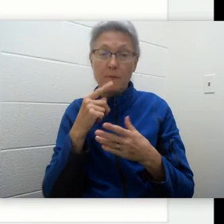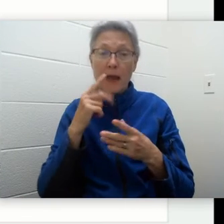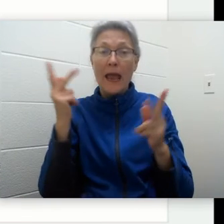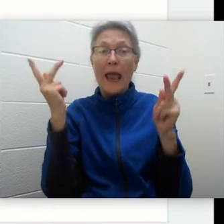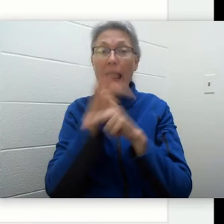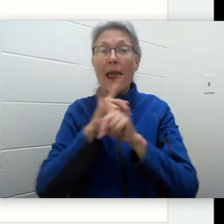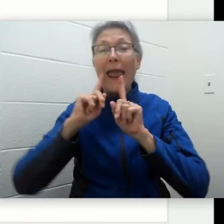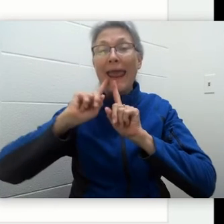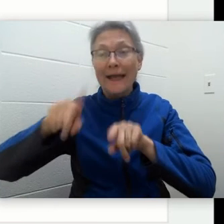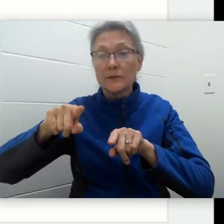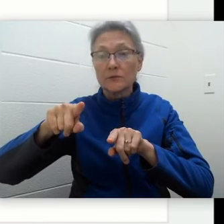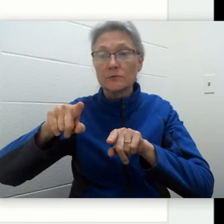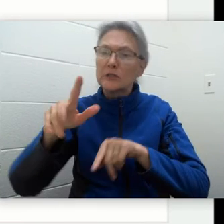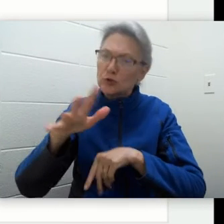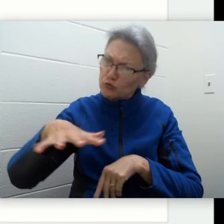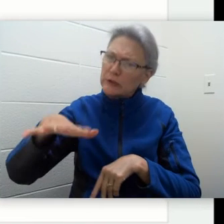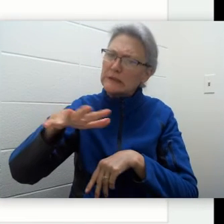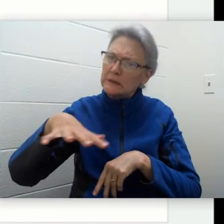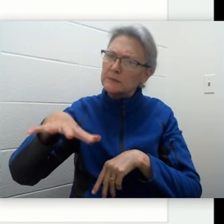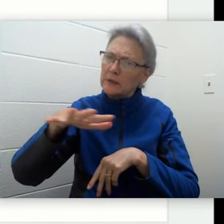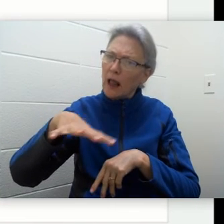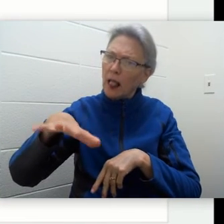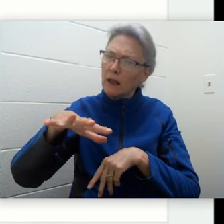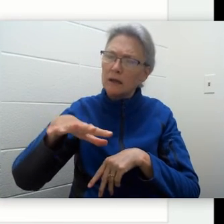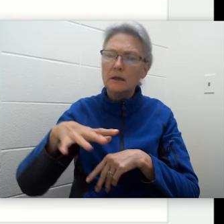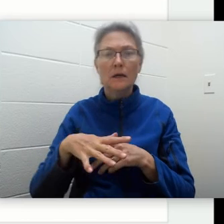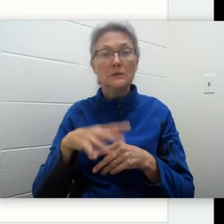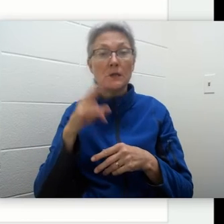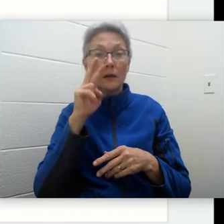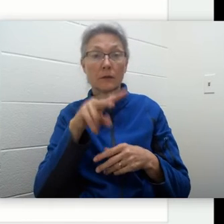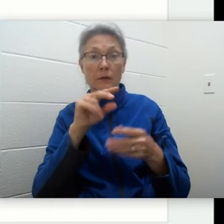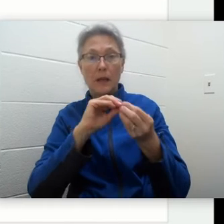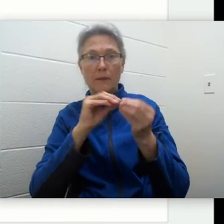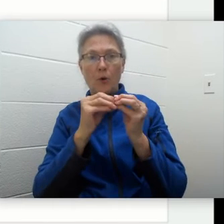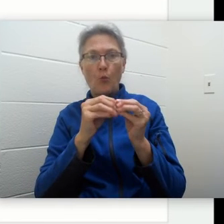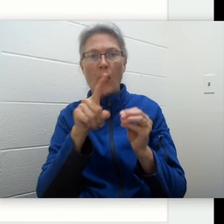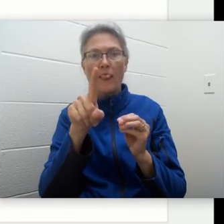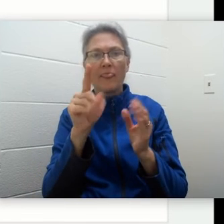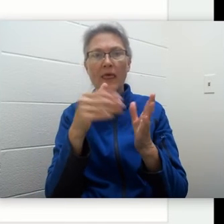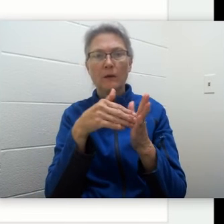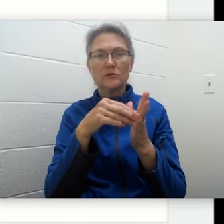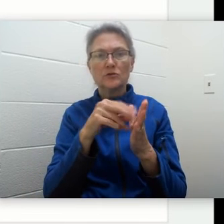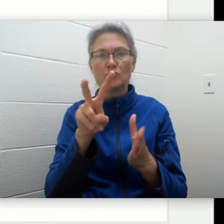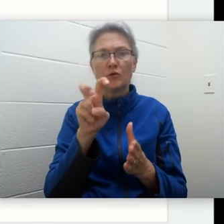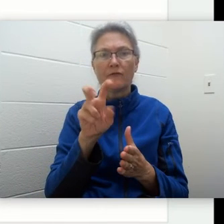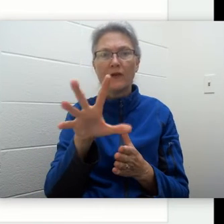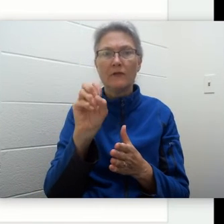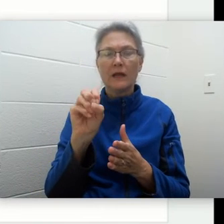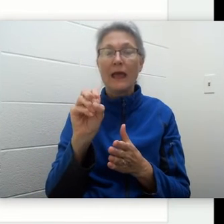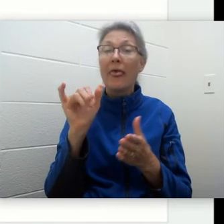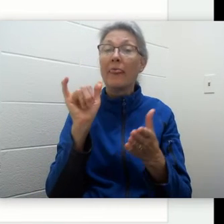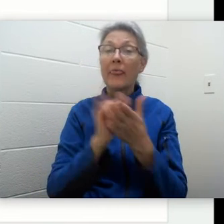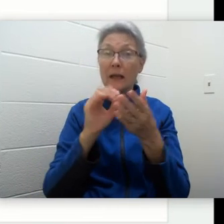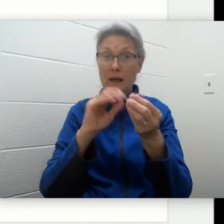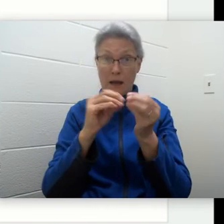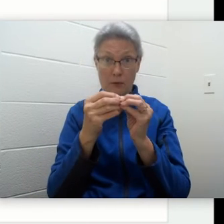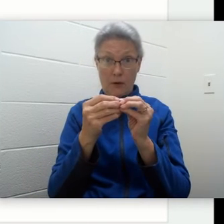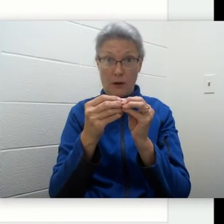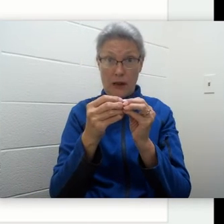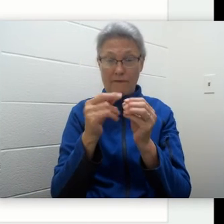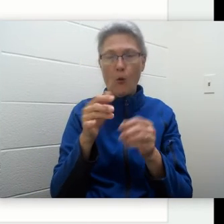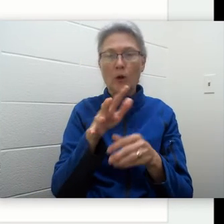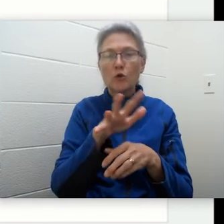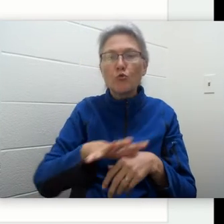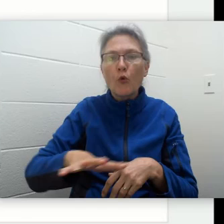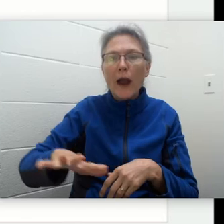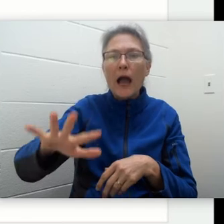my answer, is reasonable. And when I look at the number 1,250, that number, if I would like to